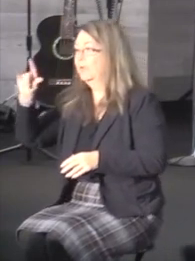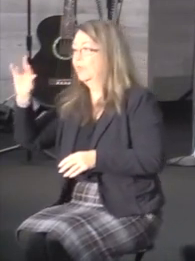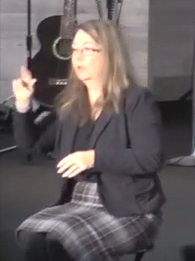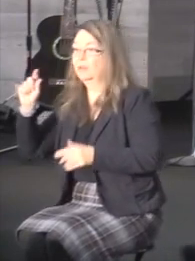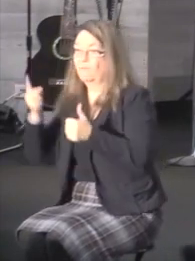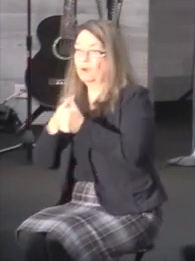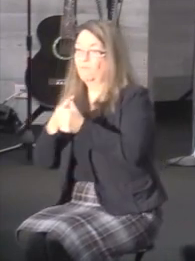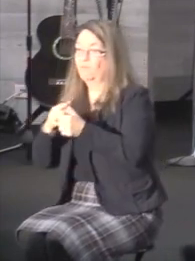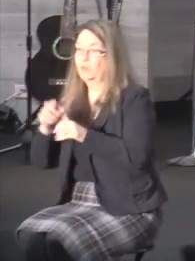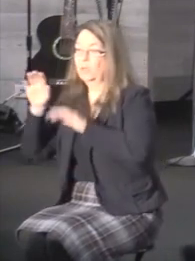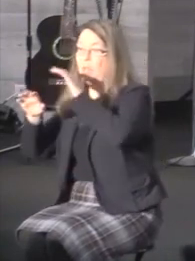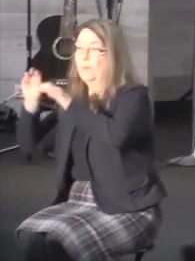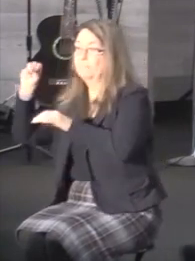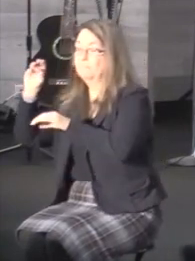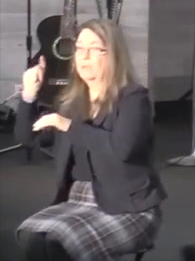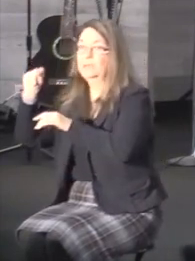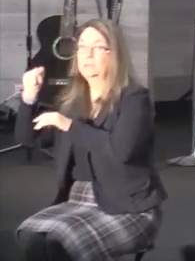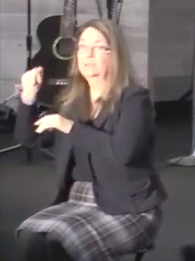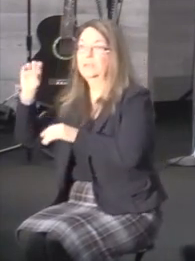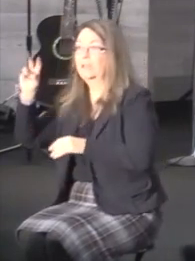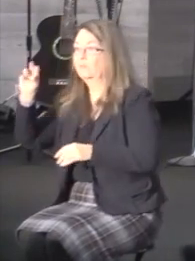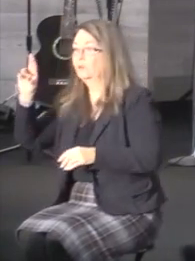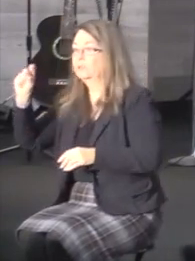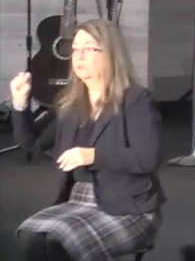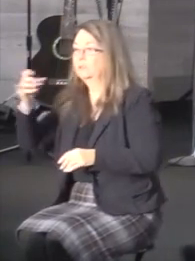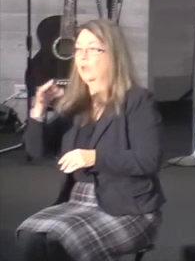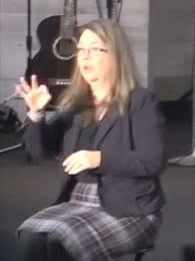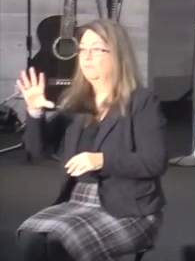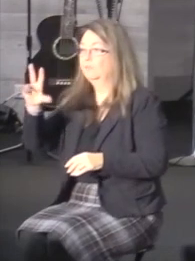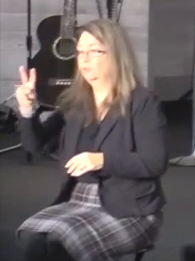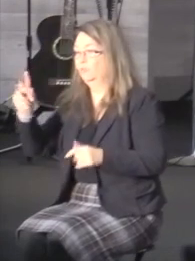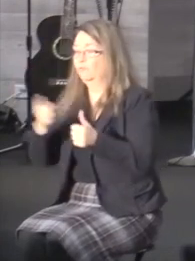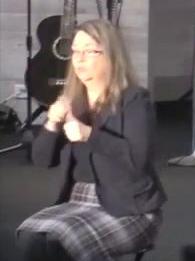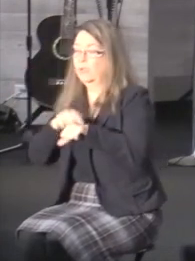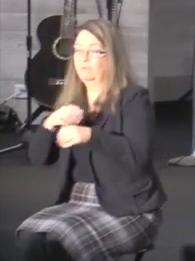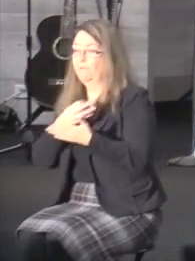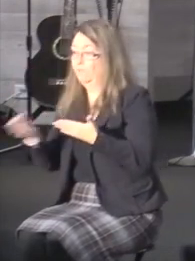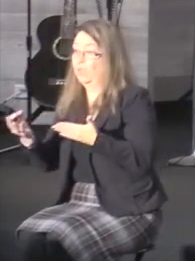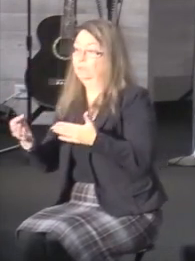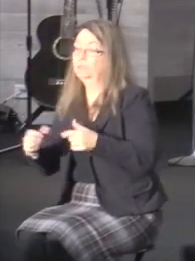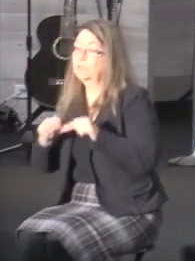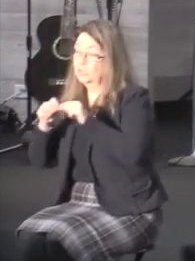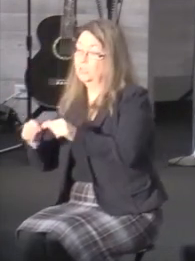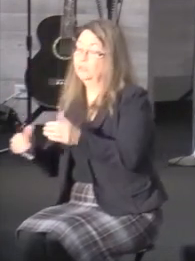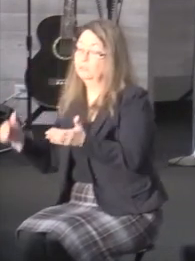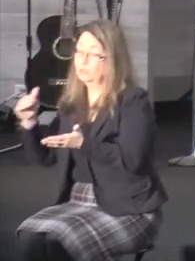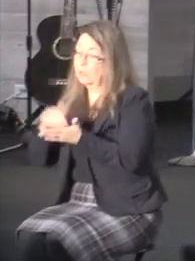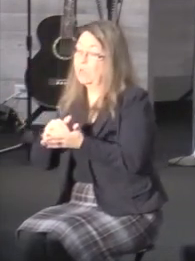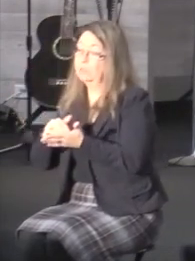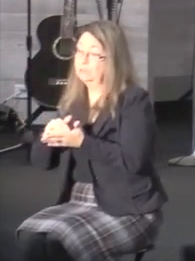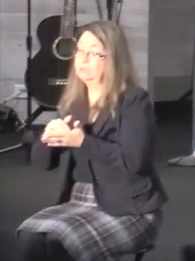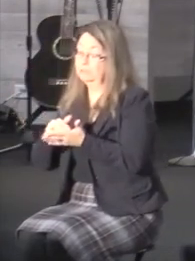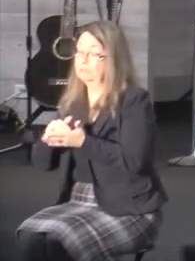Everest. And the first time he tried to climb Mount Everest in 1952, he failed. He did go on to climb Mount Everest again, first to